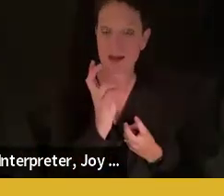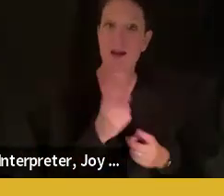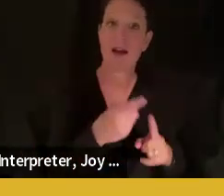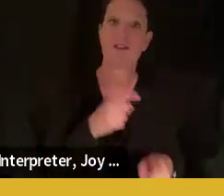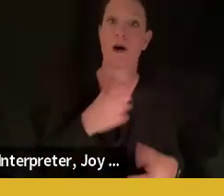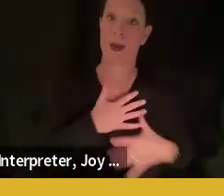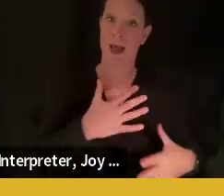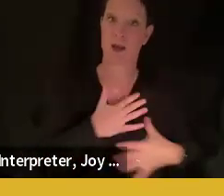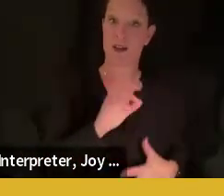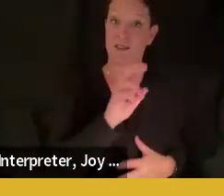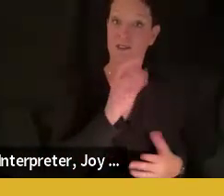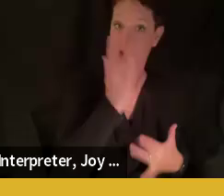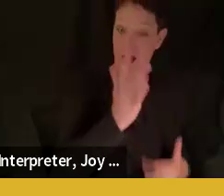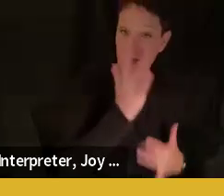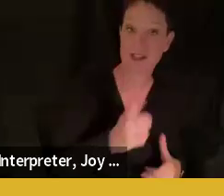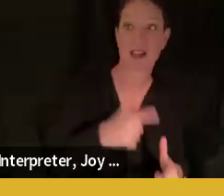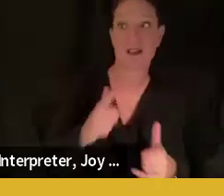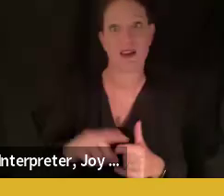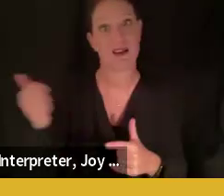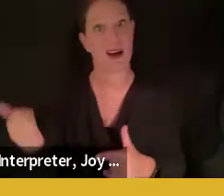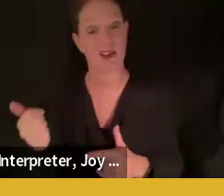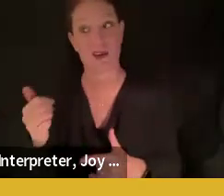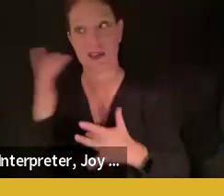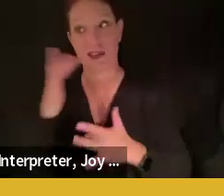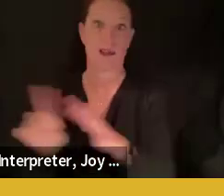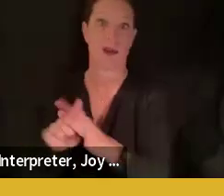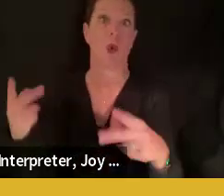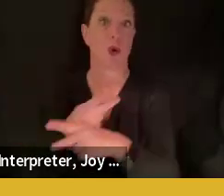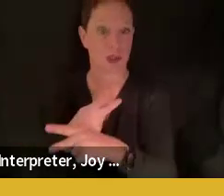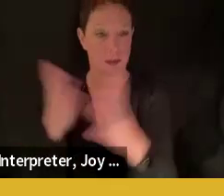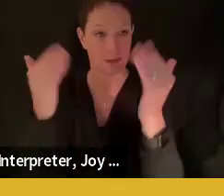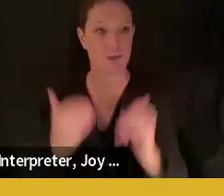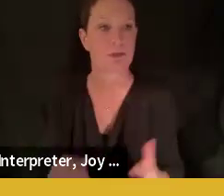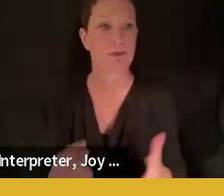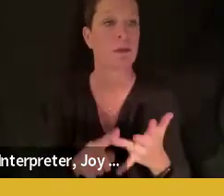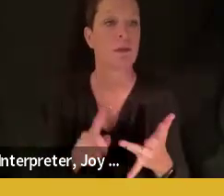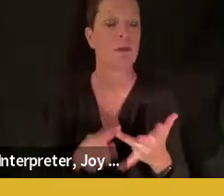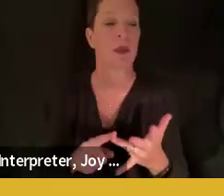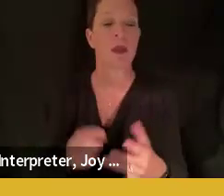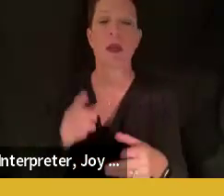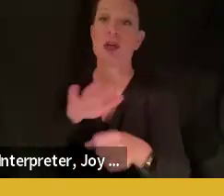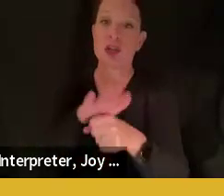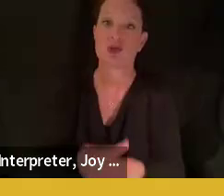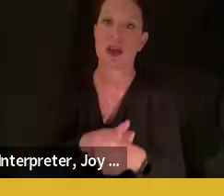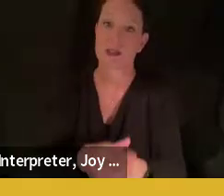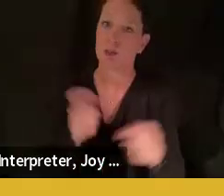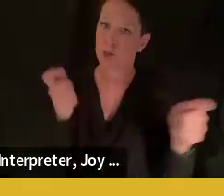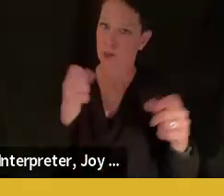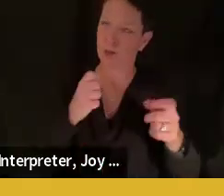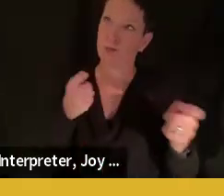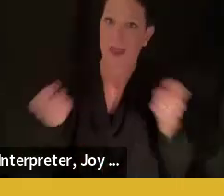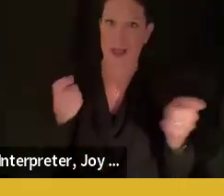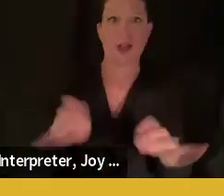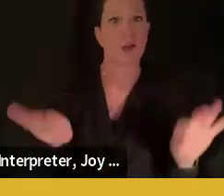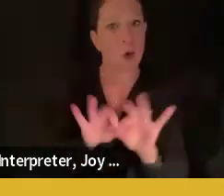a respiratory illness if you were to catch one. You also want to manage stress management,